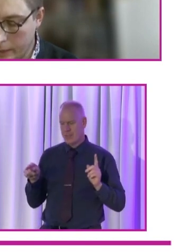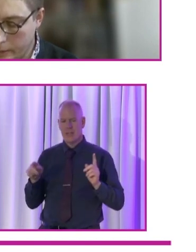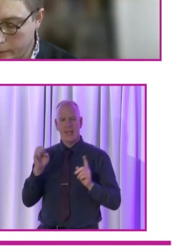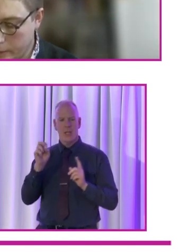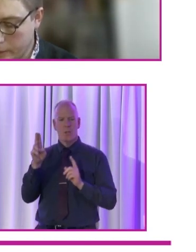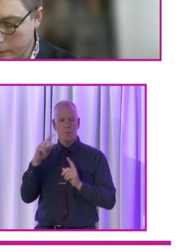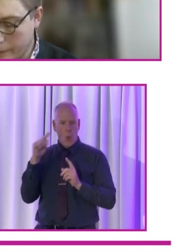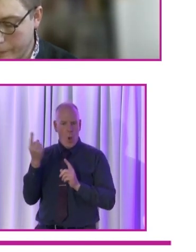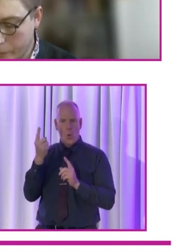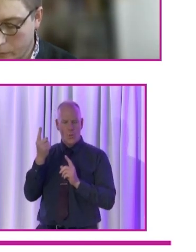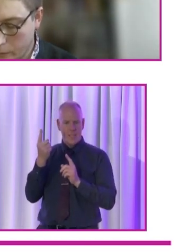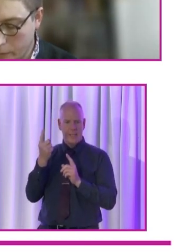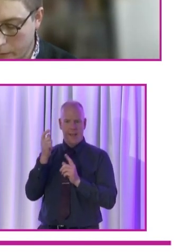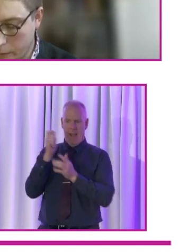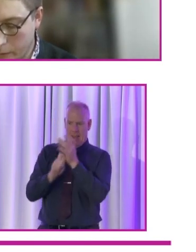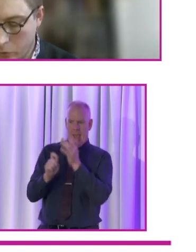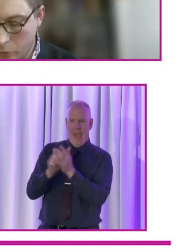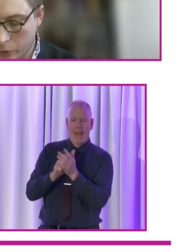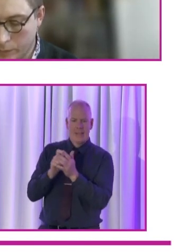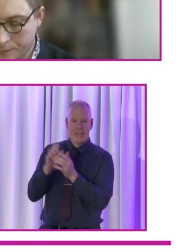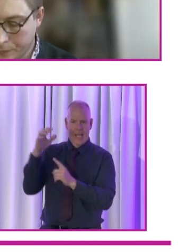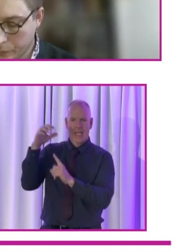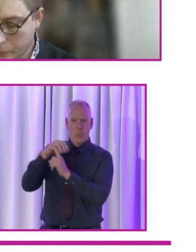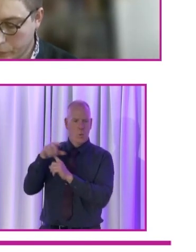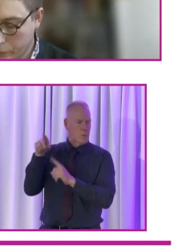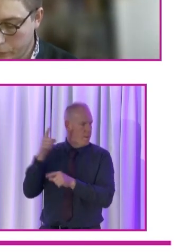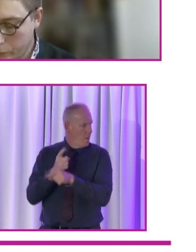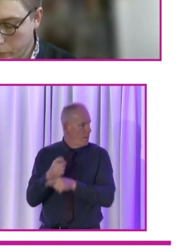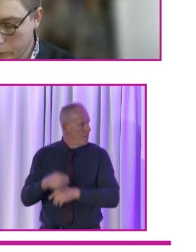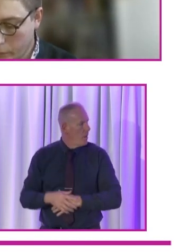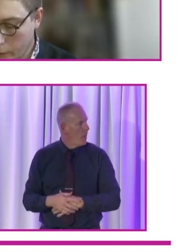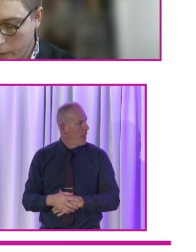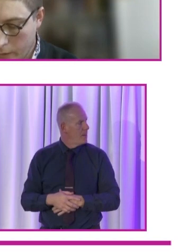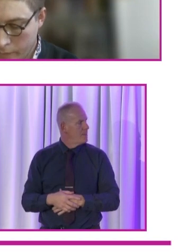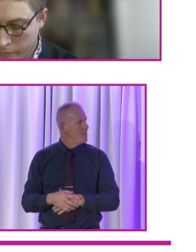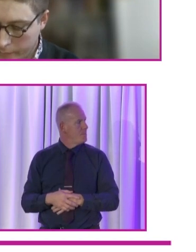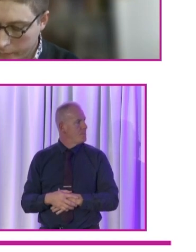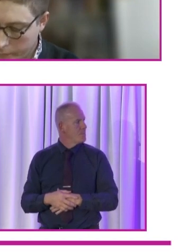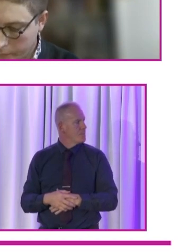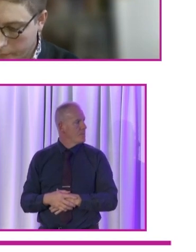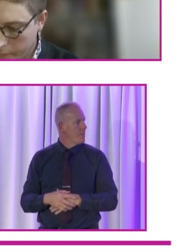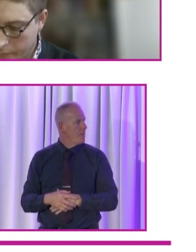directly elected institution.